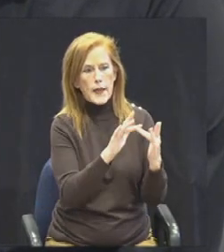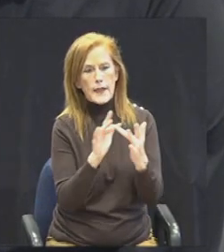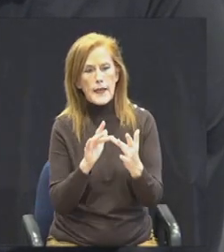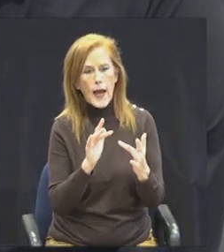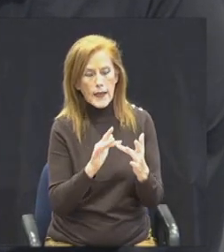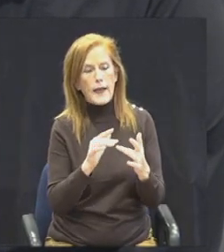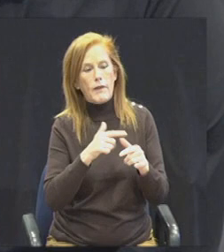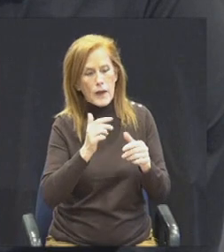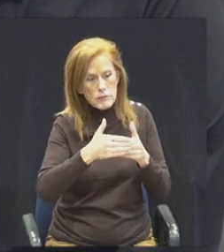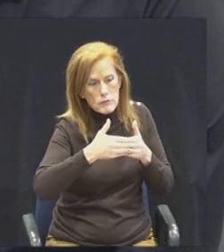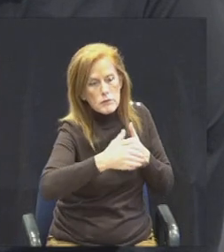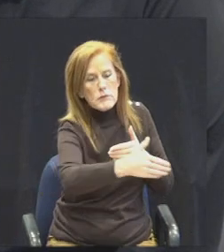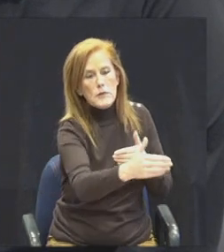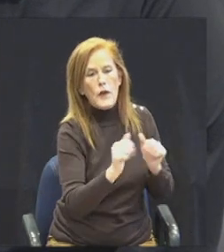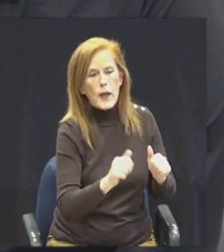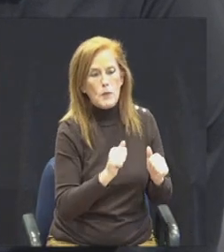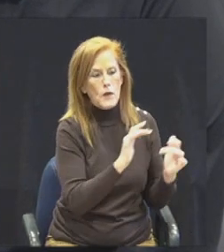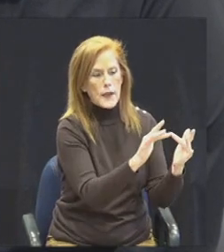connect with those communities.